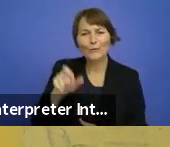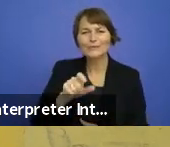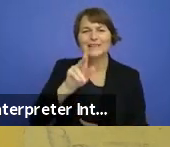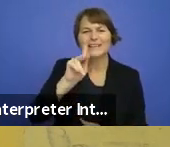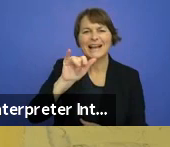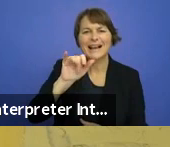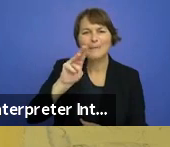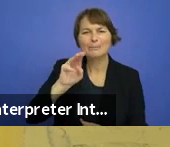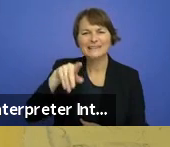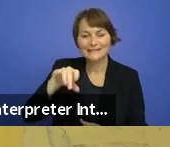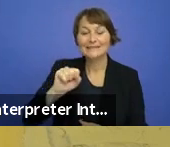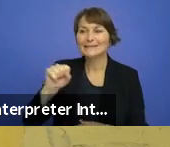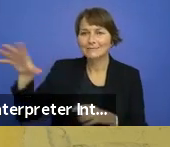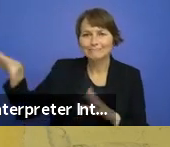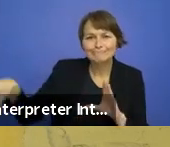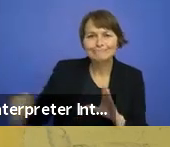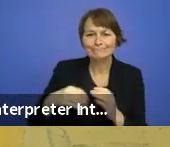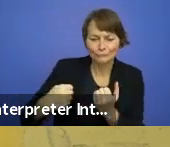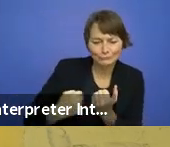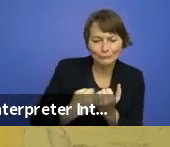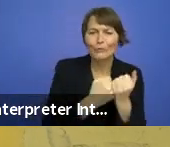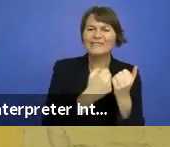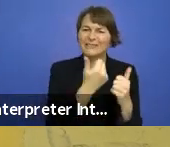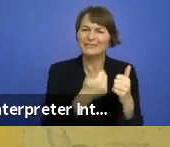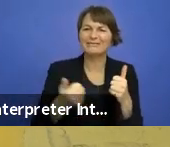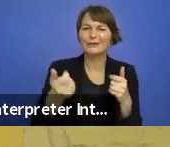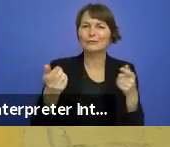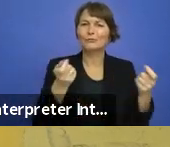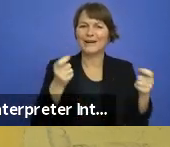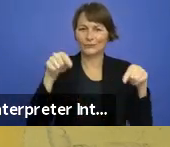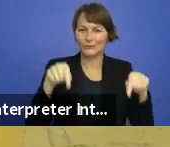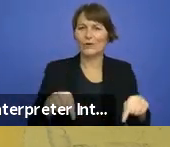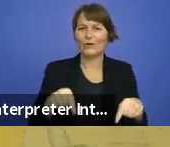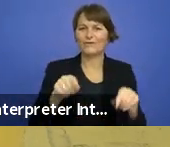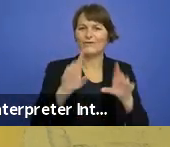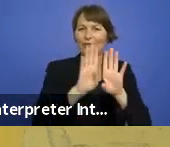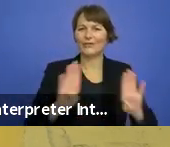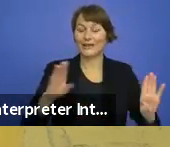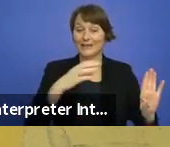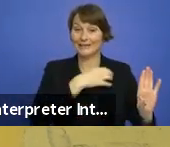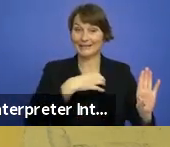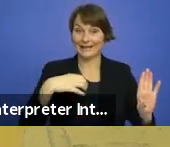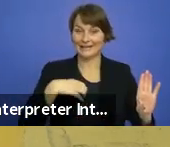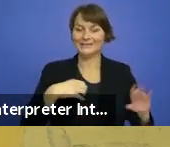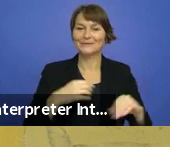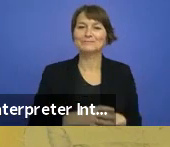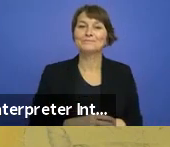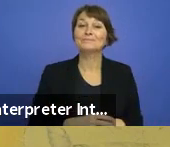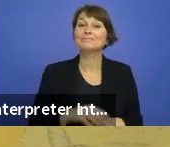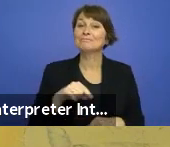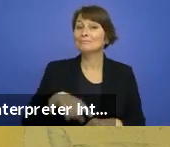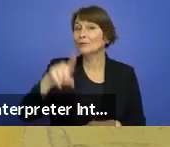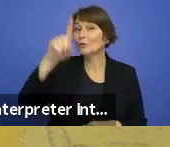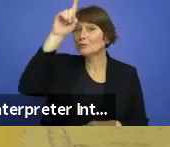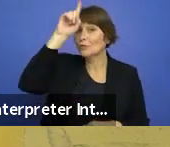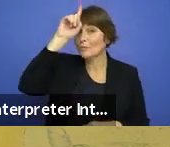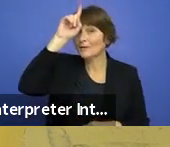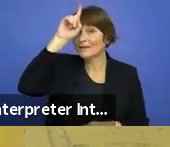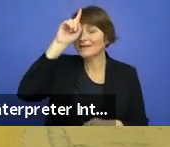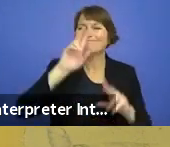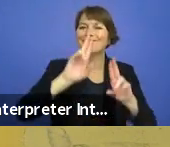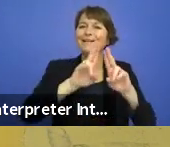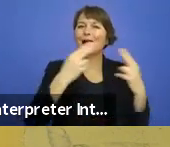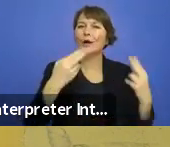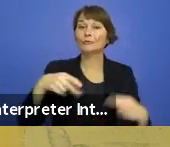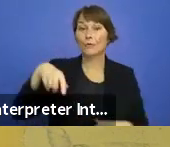zusammenzubringen. Während der deutschen EU-Ratspräsidentschaft ist es gut, dass die vielfältige Theaterlandschaft